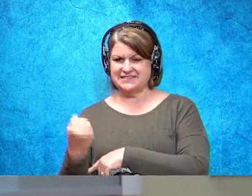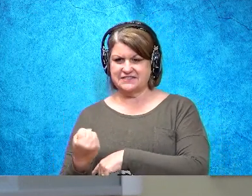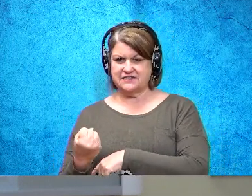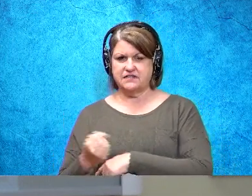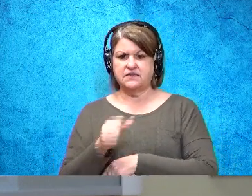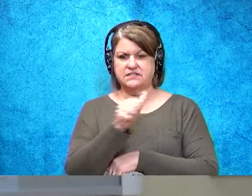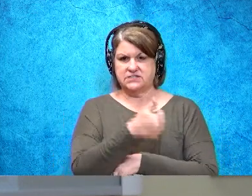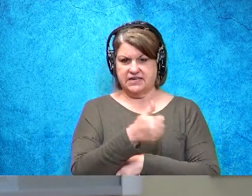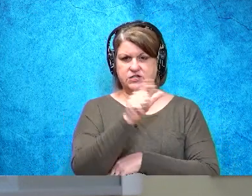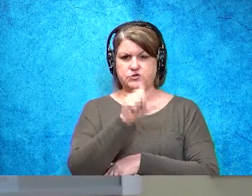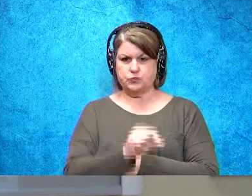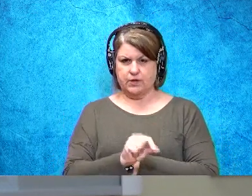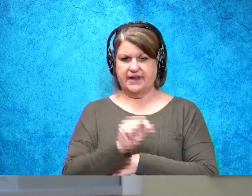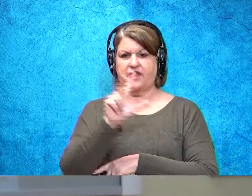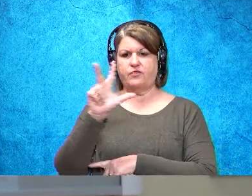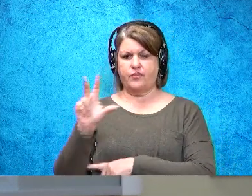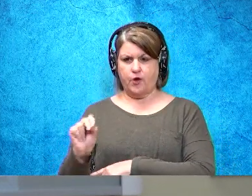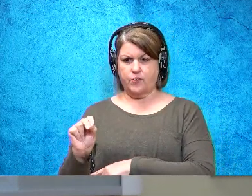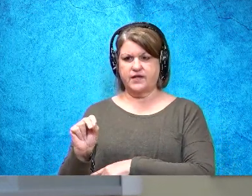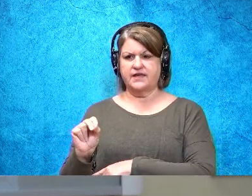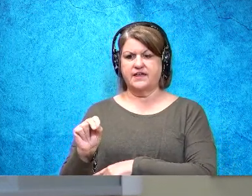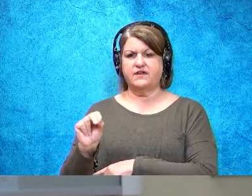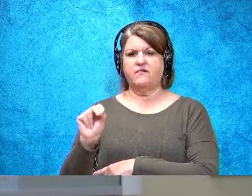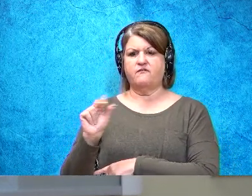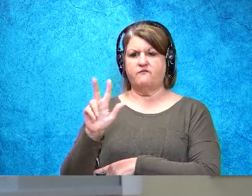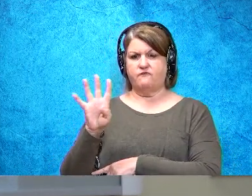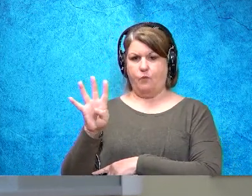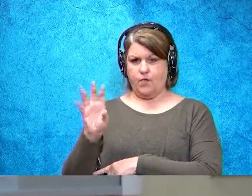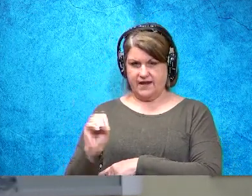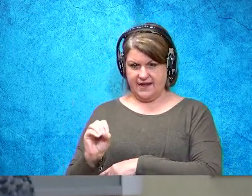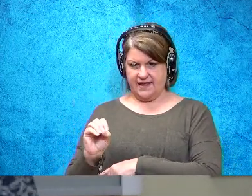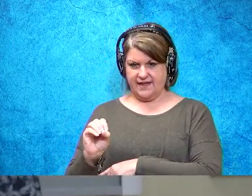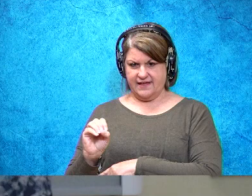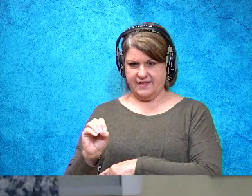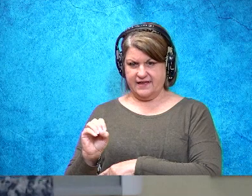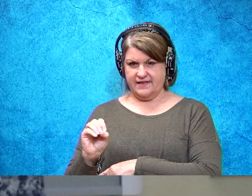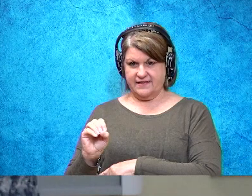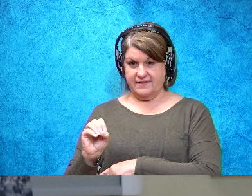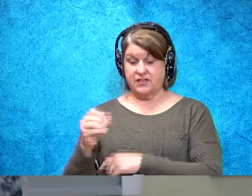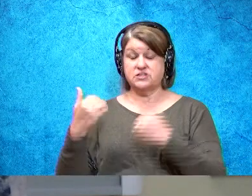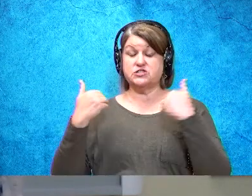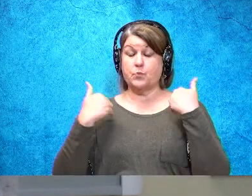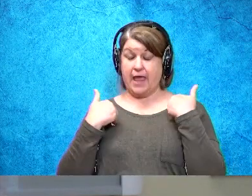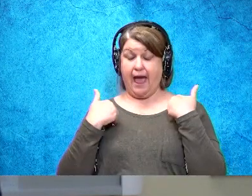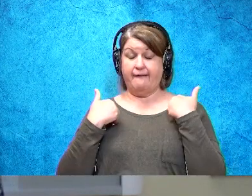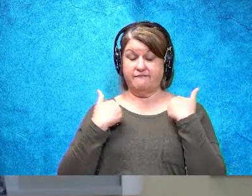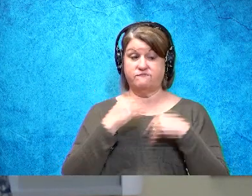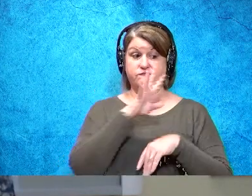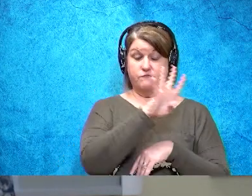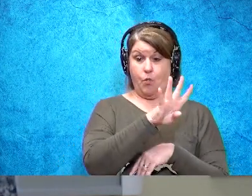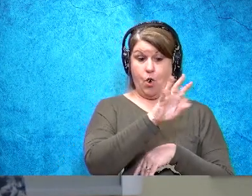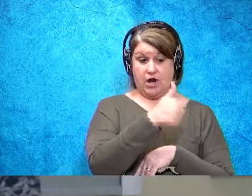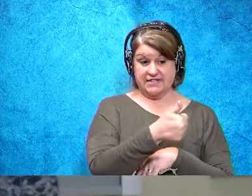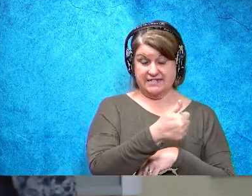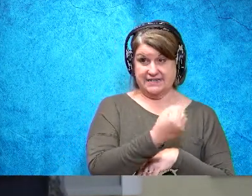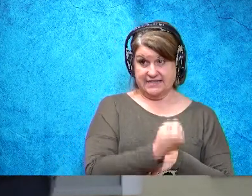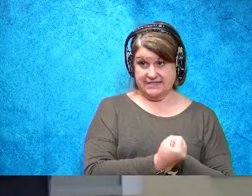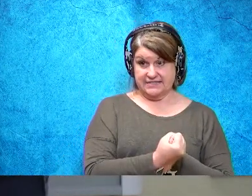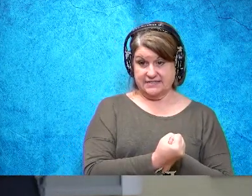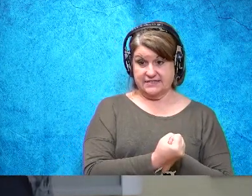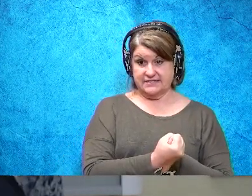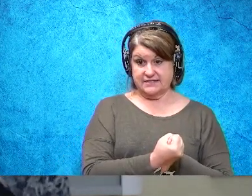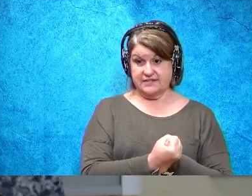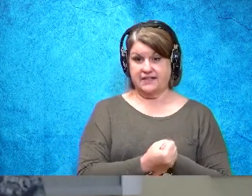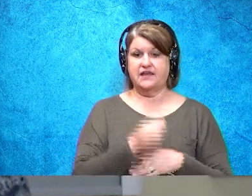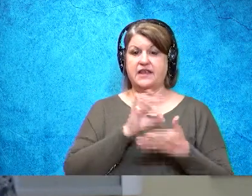10, 20, 30, 40. So we have 4 tens. And let's count